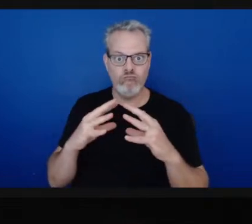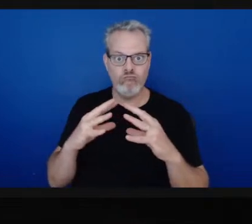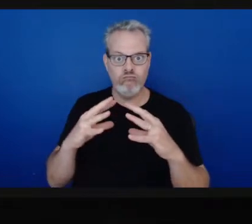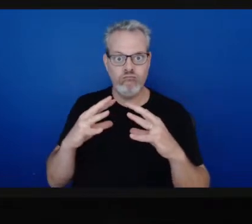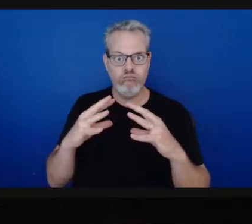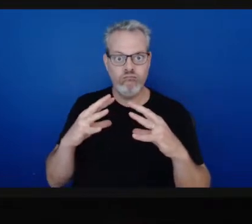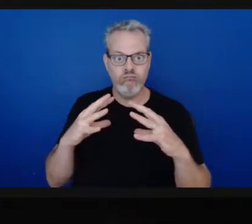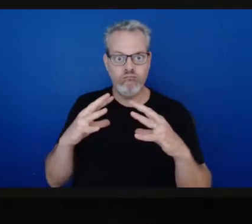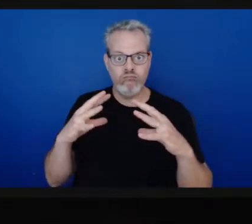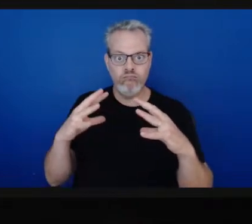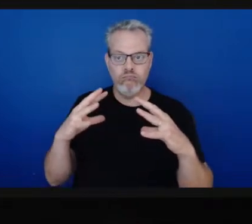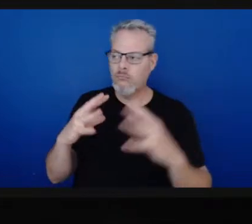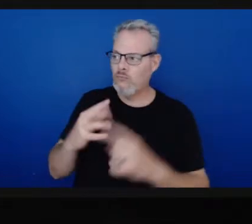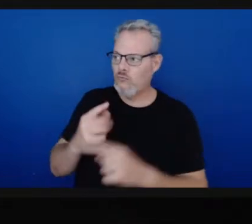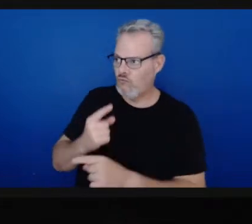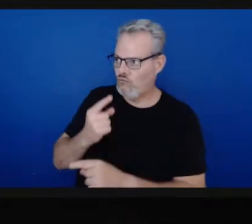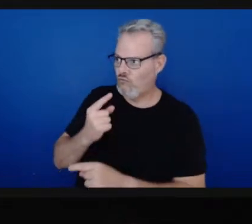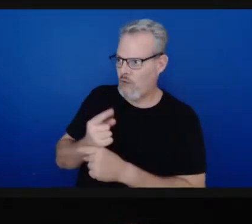Right.